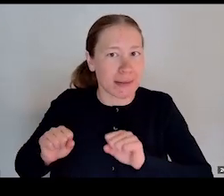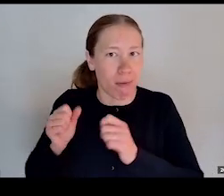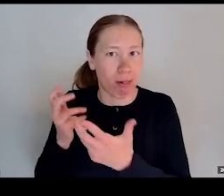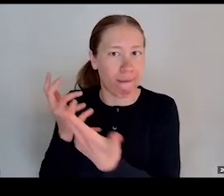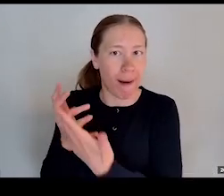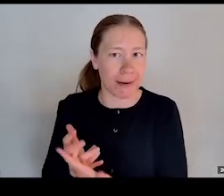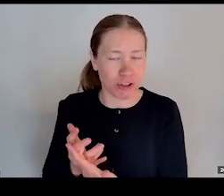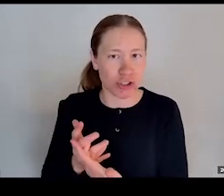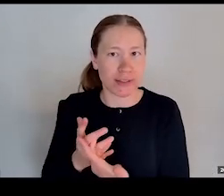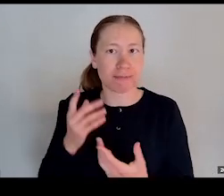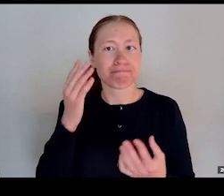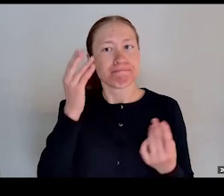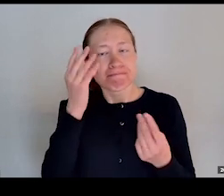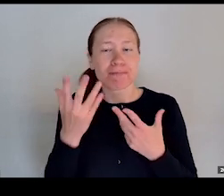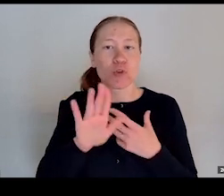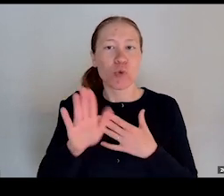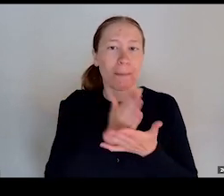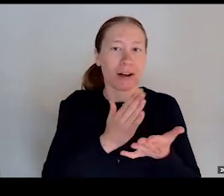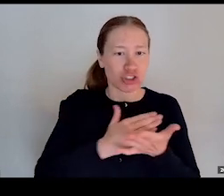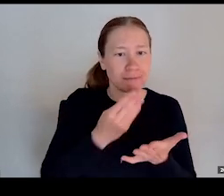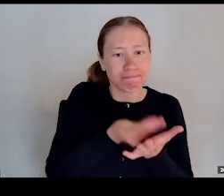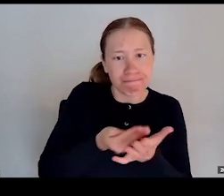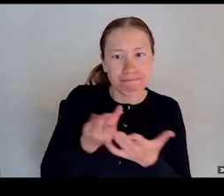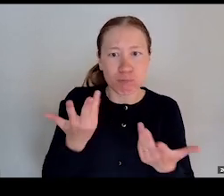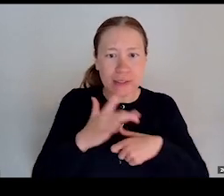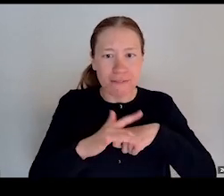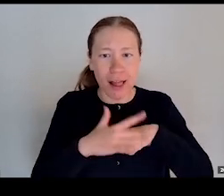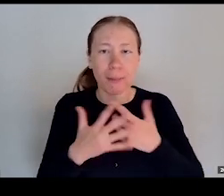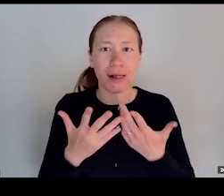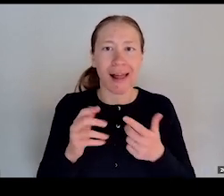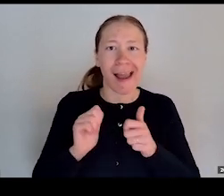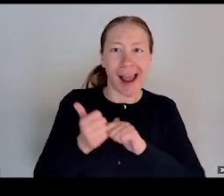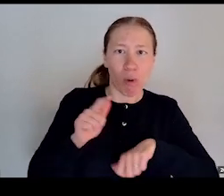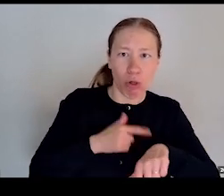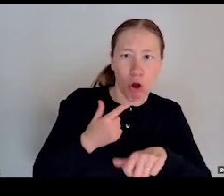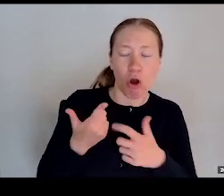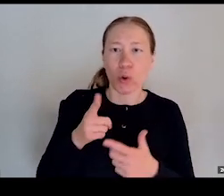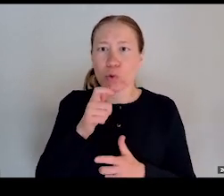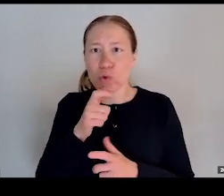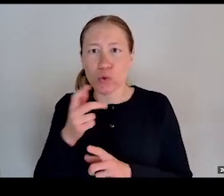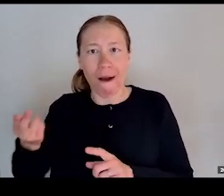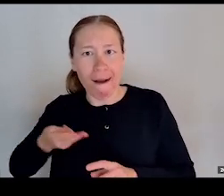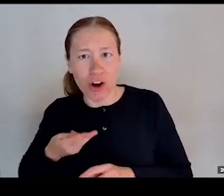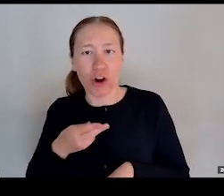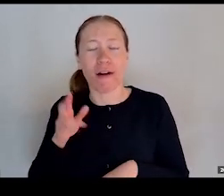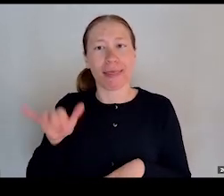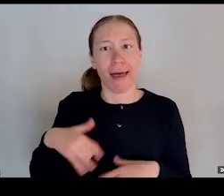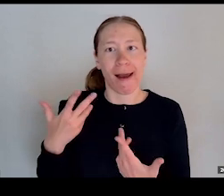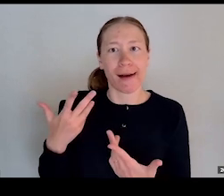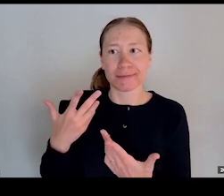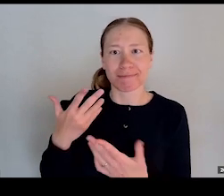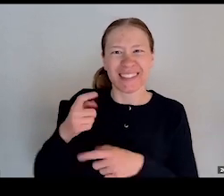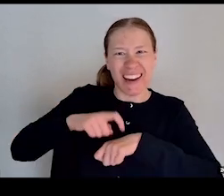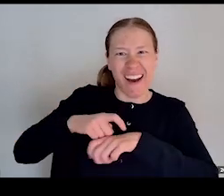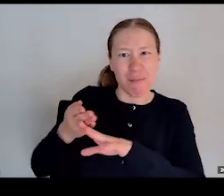budget. The costs are dependent on the duration of your event, whom the vendor is, the notice that's given to the service